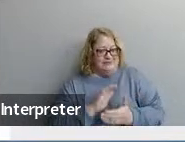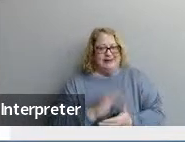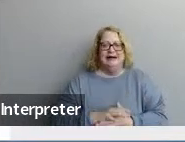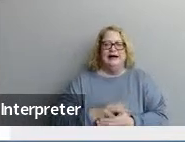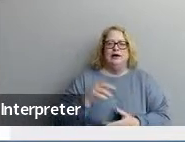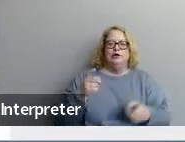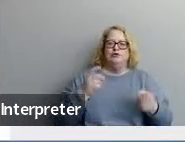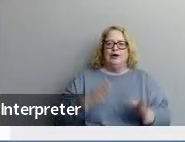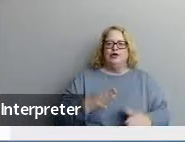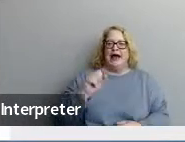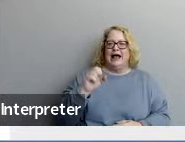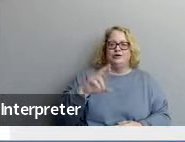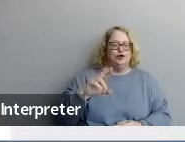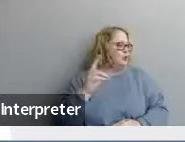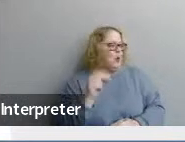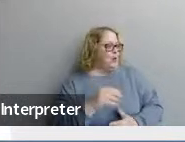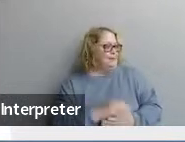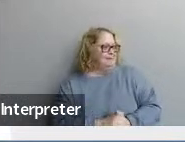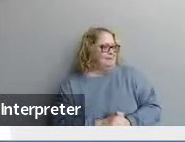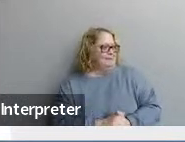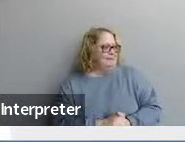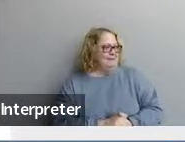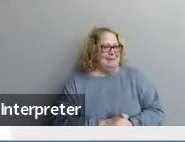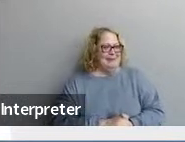Director Asner?